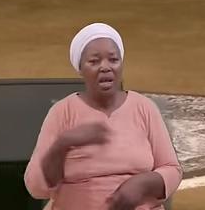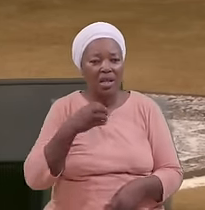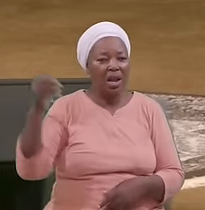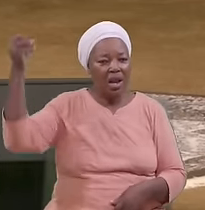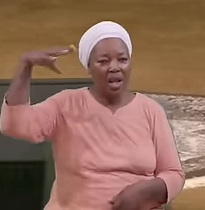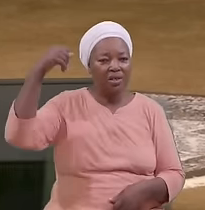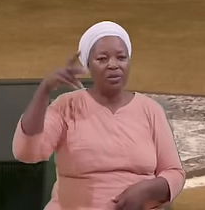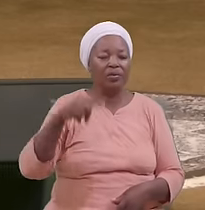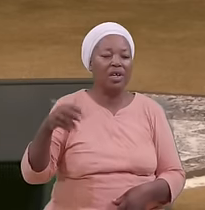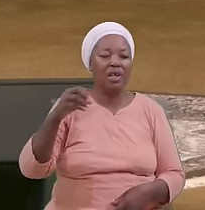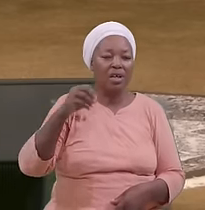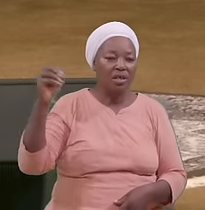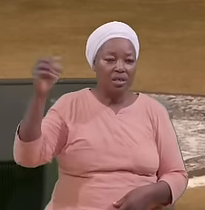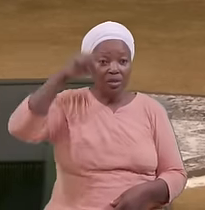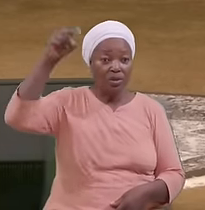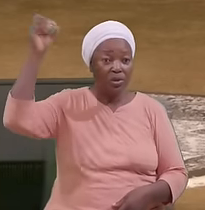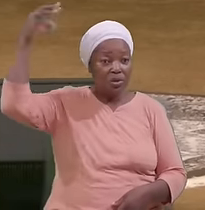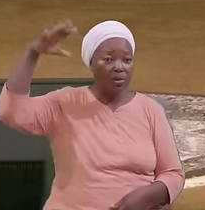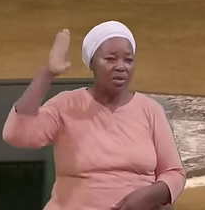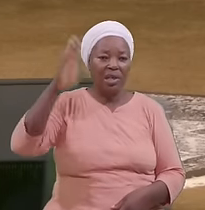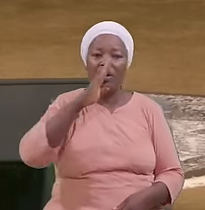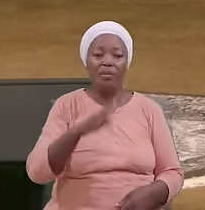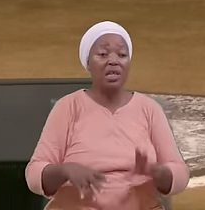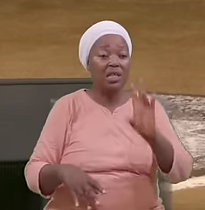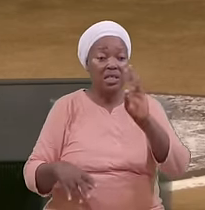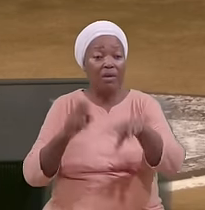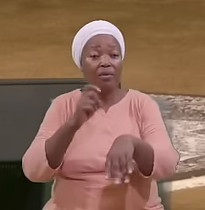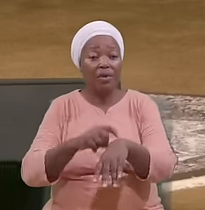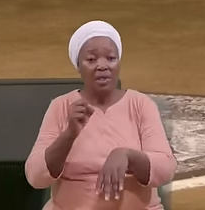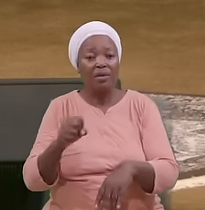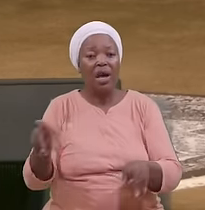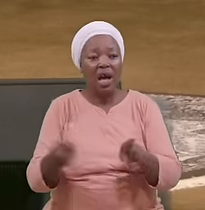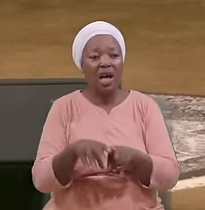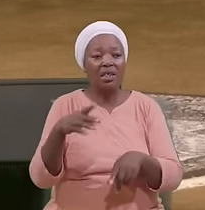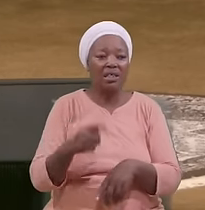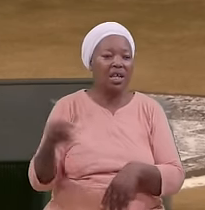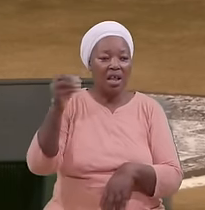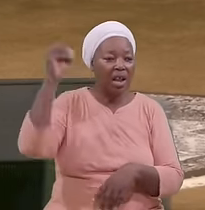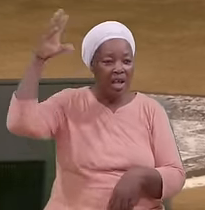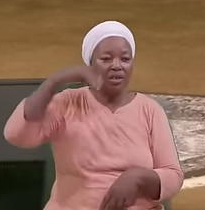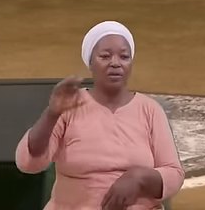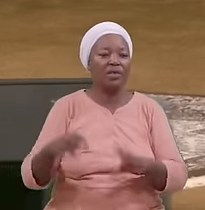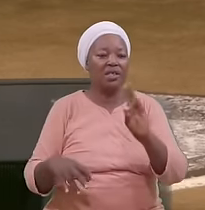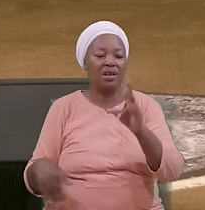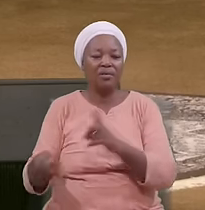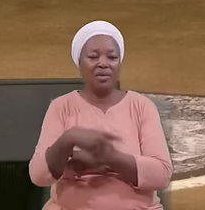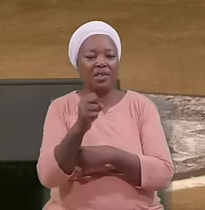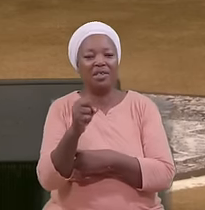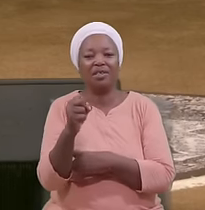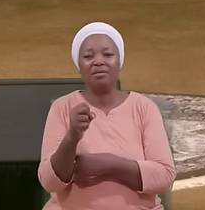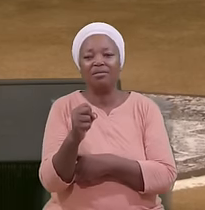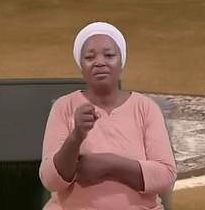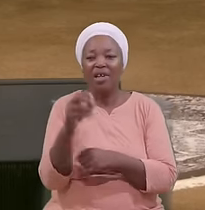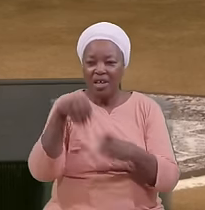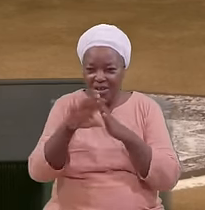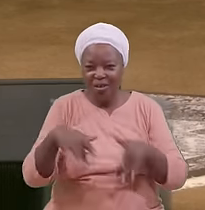sun shall be sevenfold at the light of 7 days. Amen.